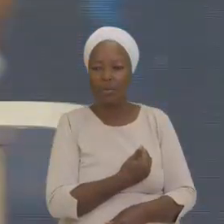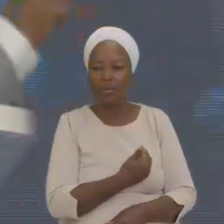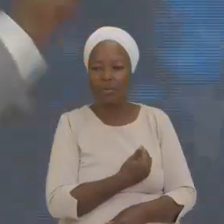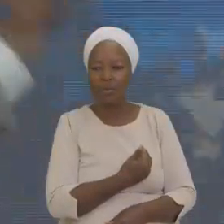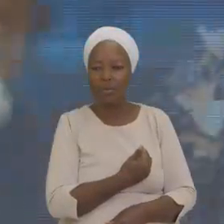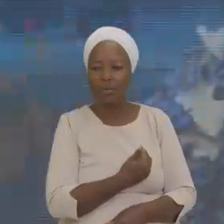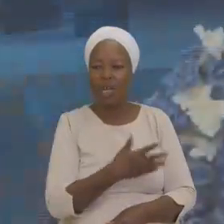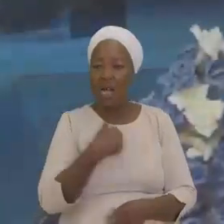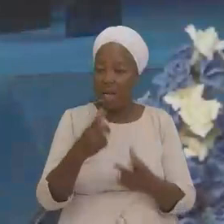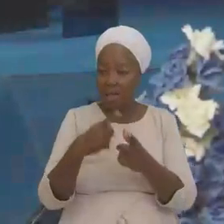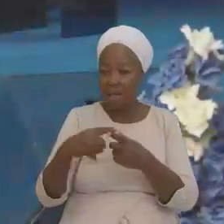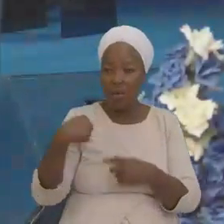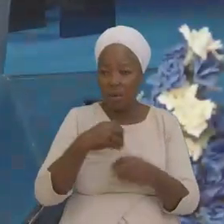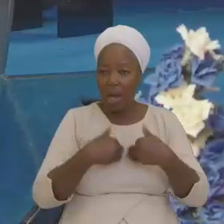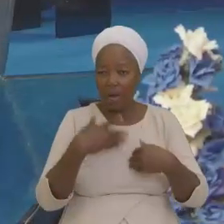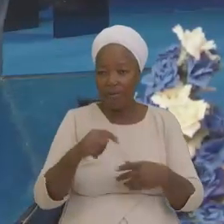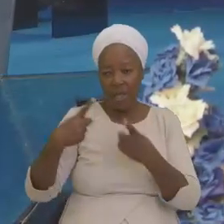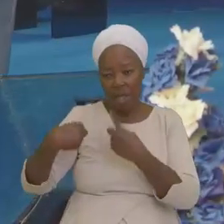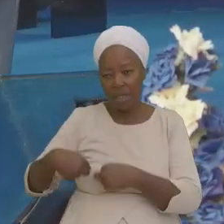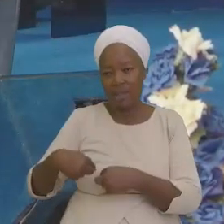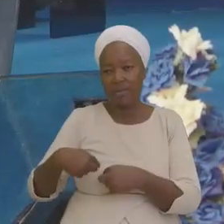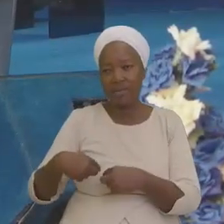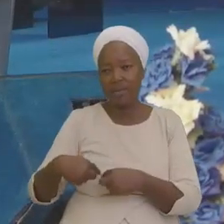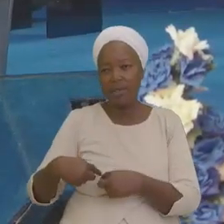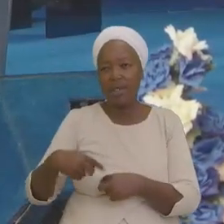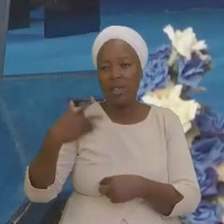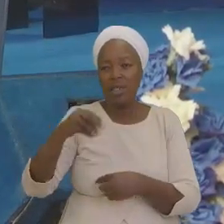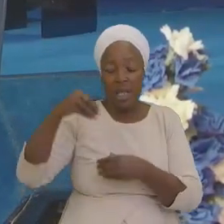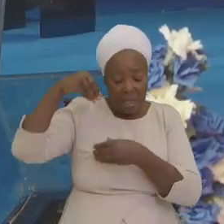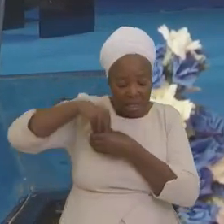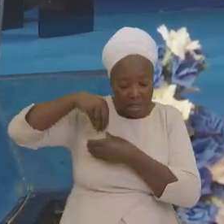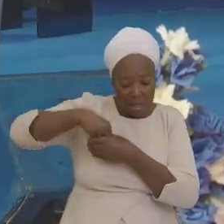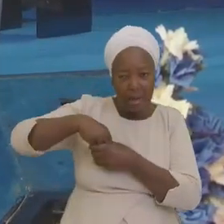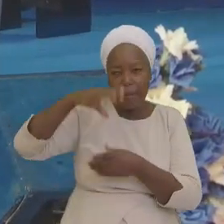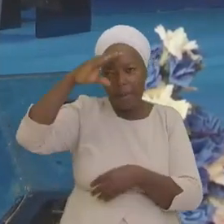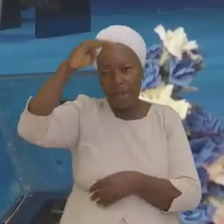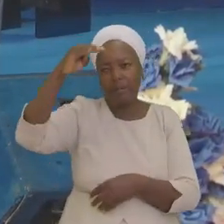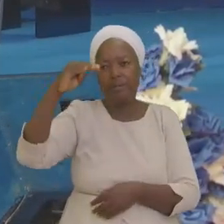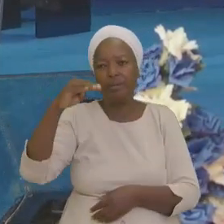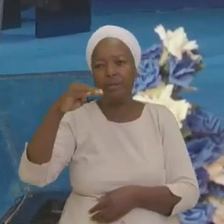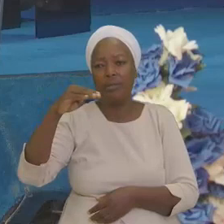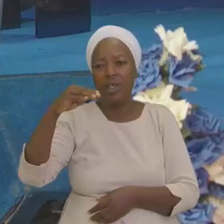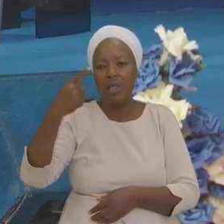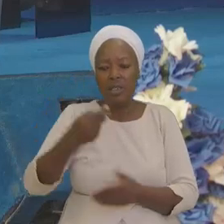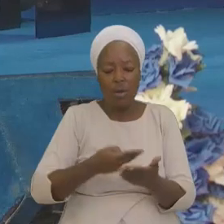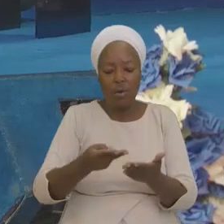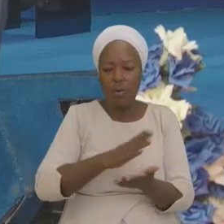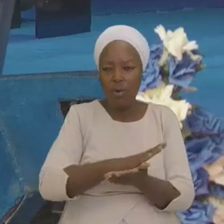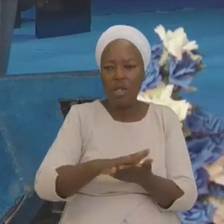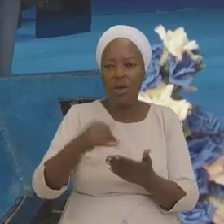And then we have the heart, the inner man, the holy of